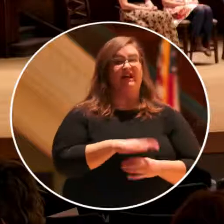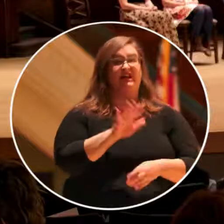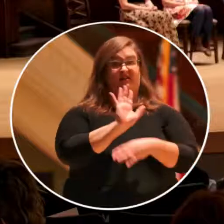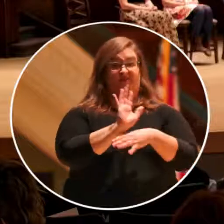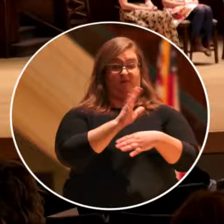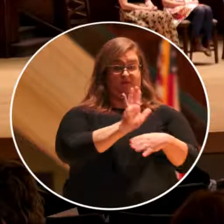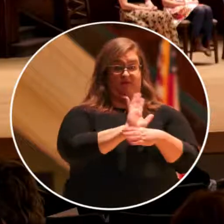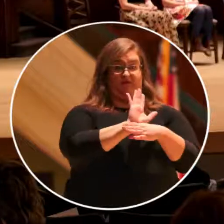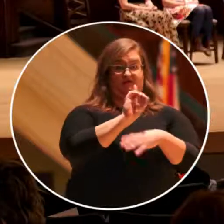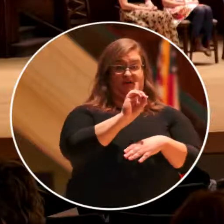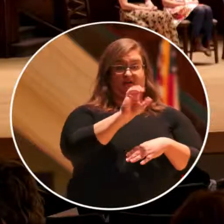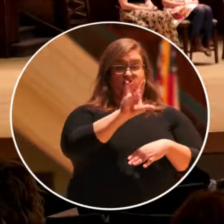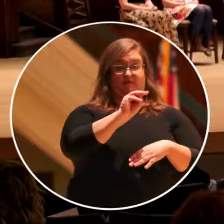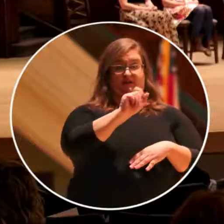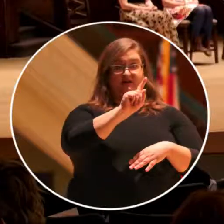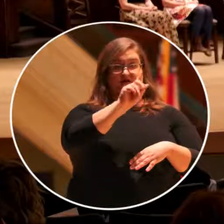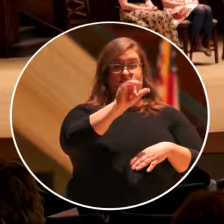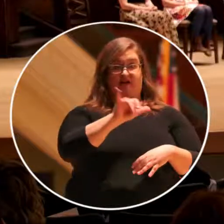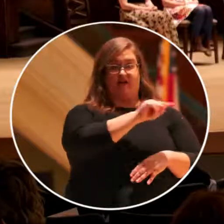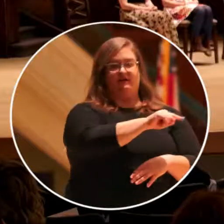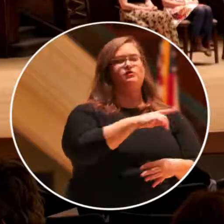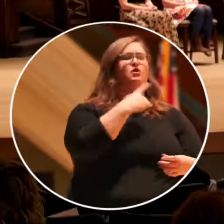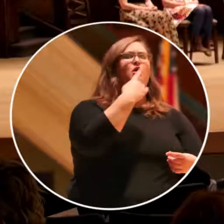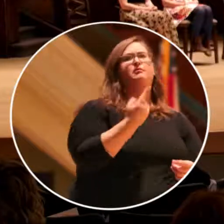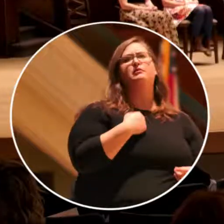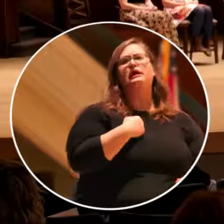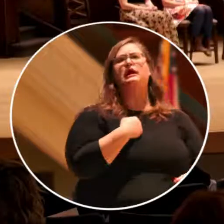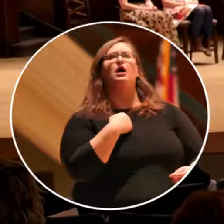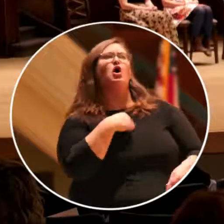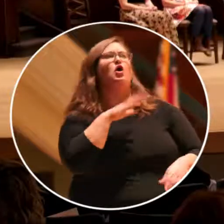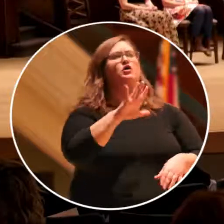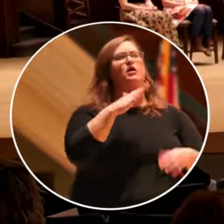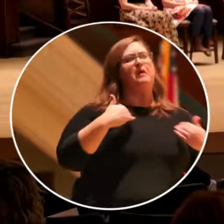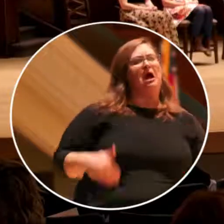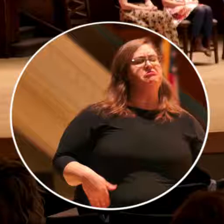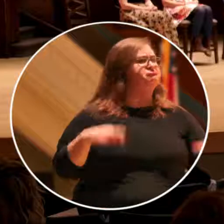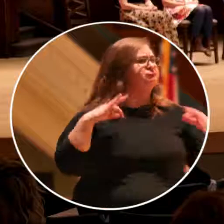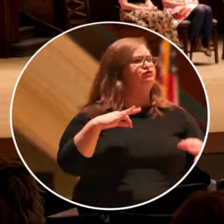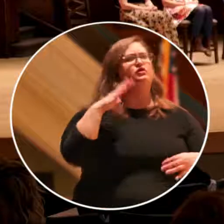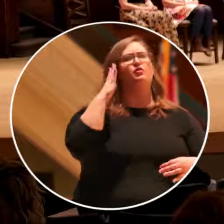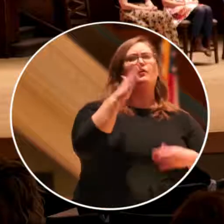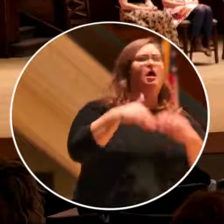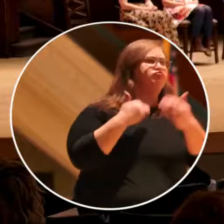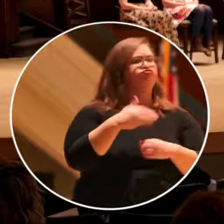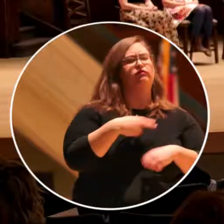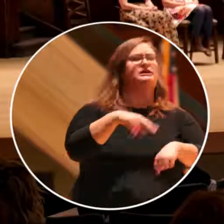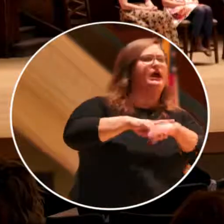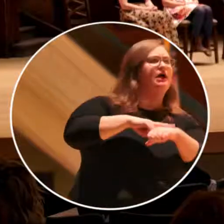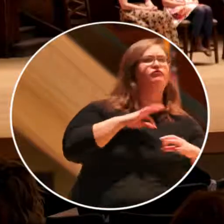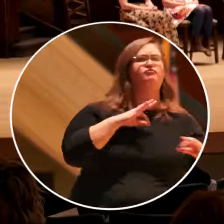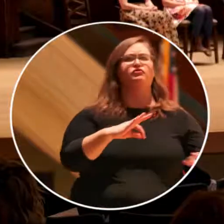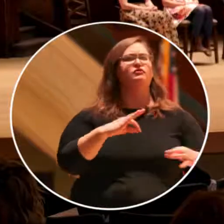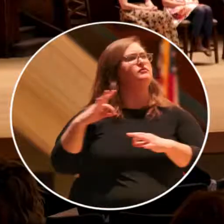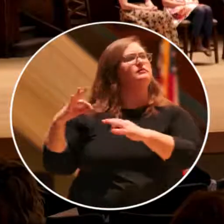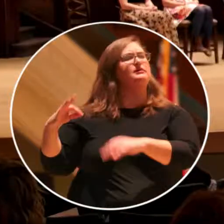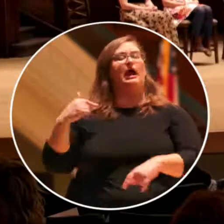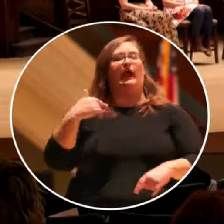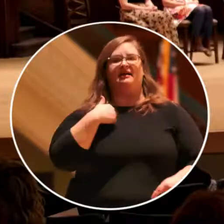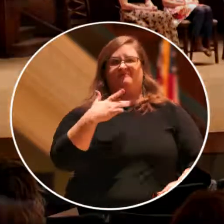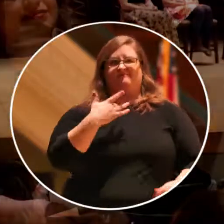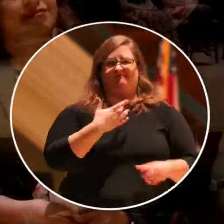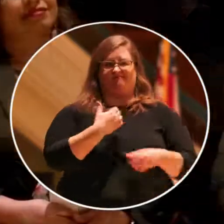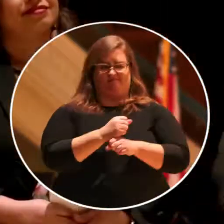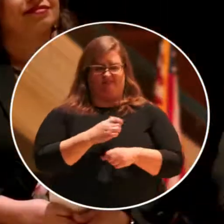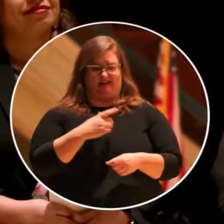needed to give birth to my son in a natural and safe way. And when it didn't apply to me, I felt like a